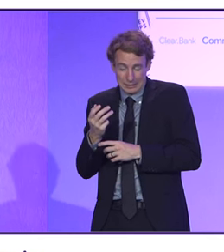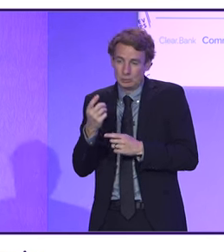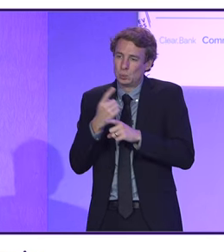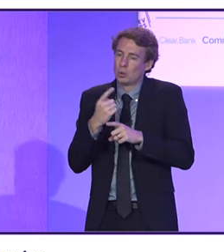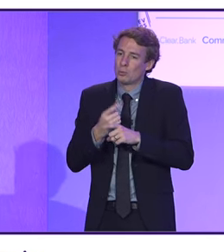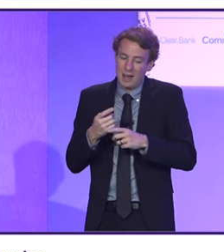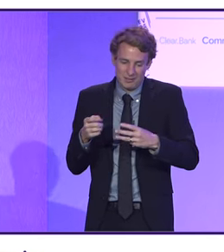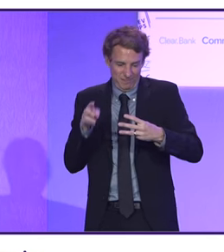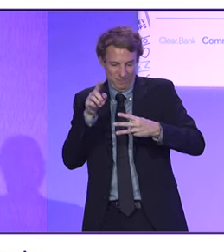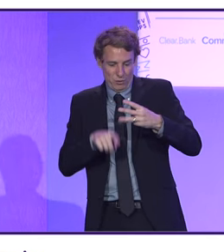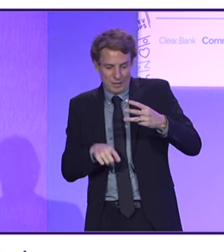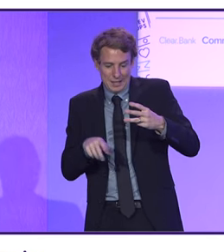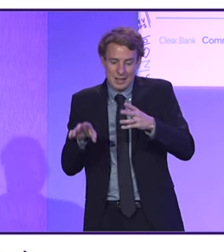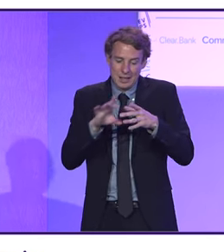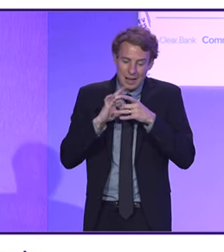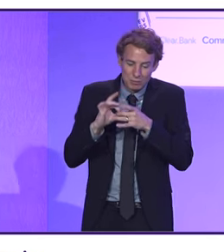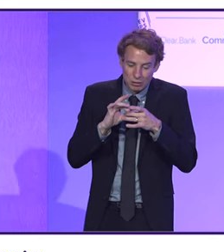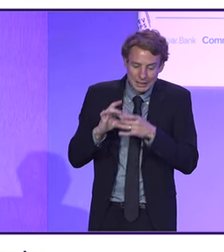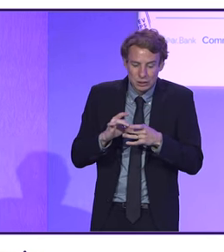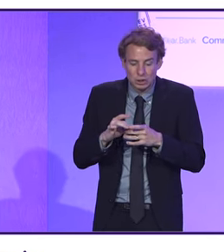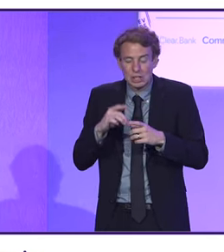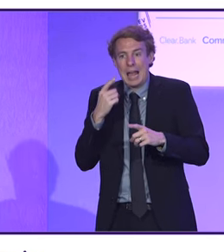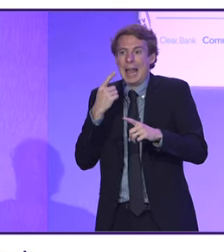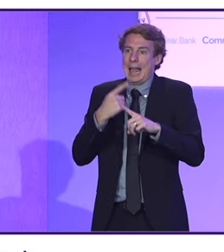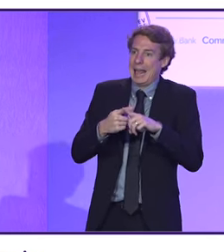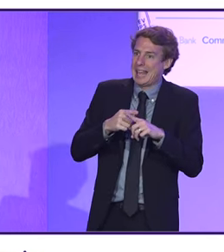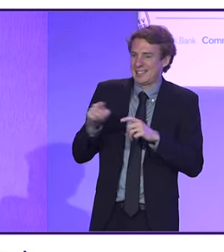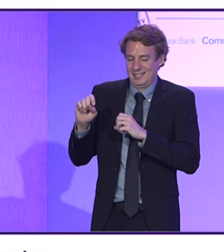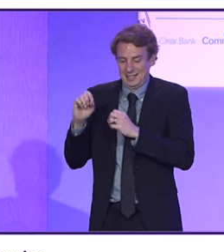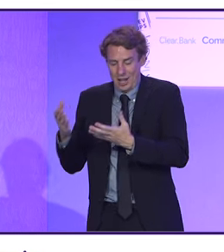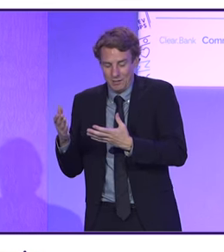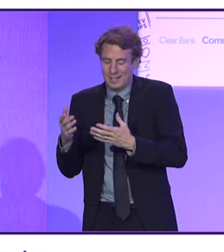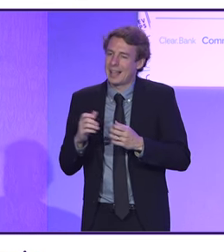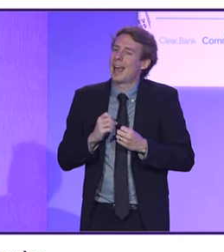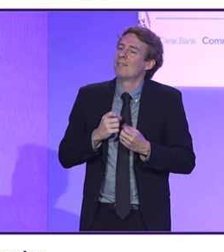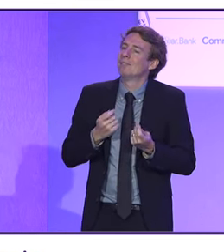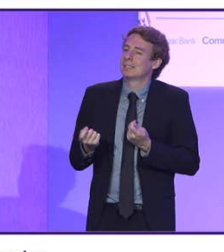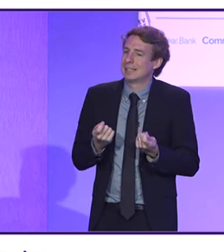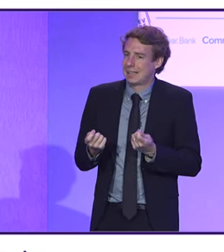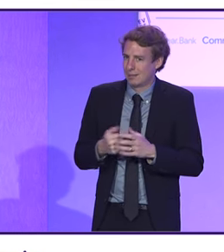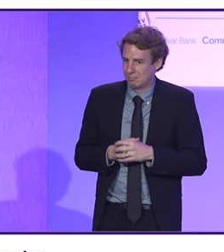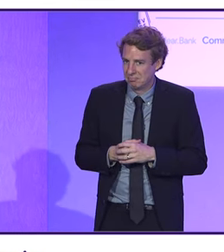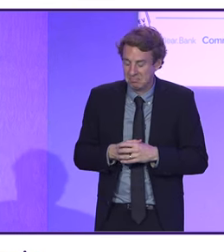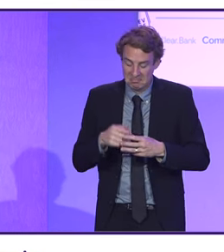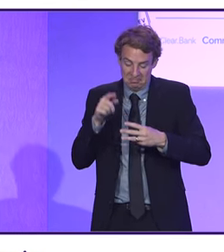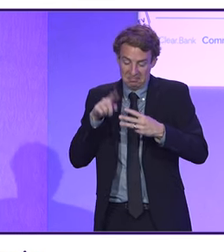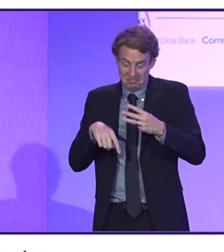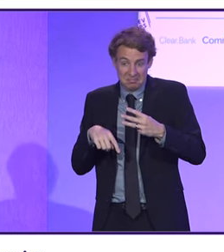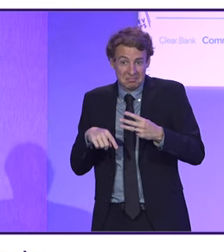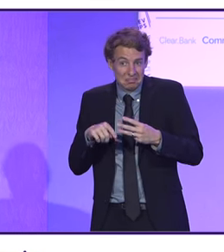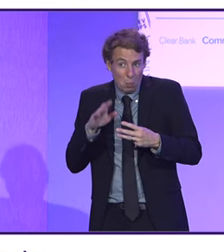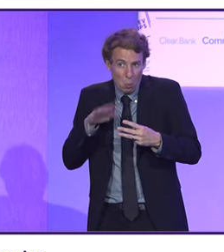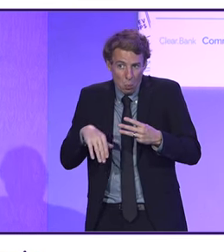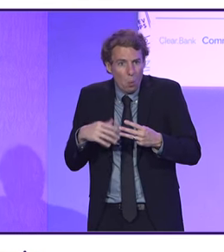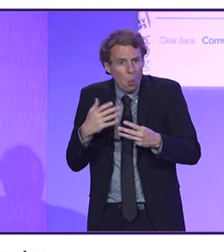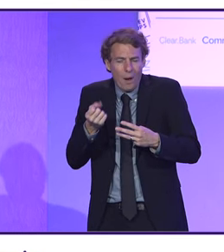collaboration, exit of service, and facilitating or facilitation. Each of these have their strengths, each of these have their place. Most teams